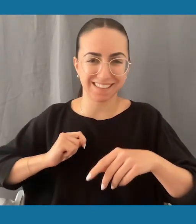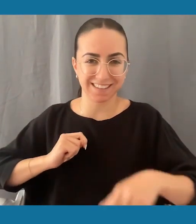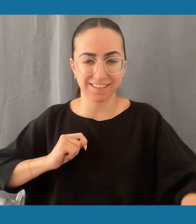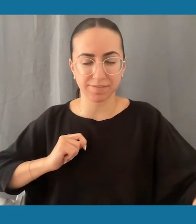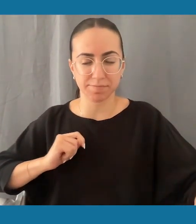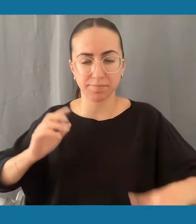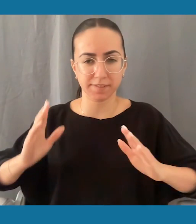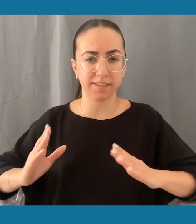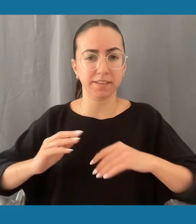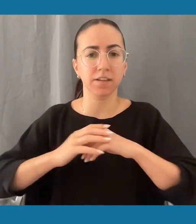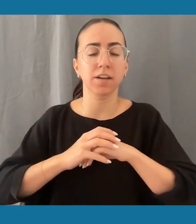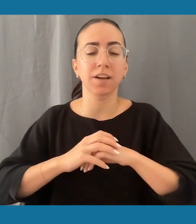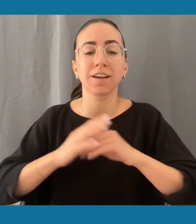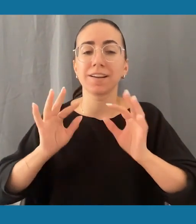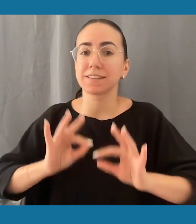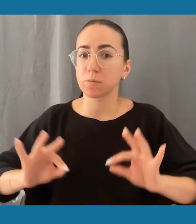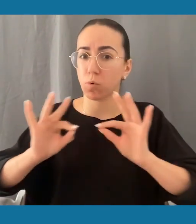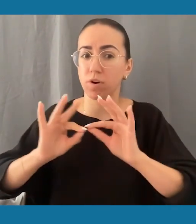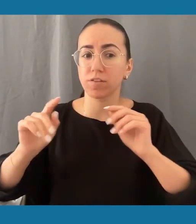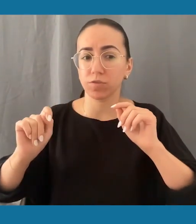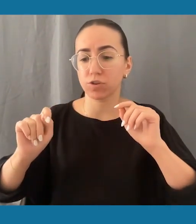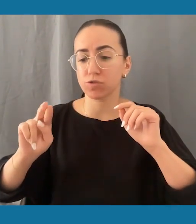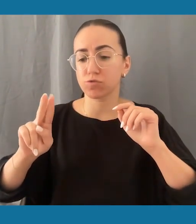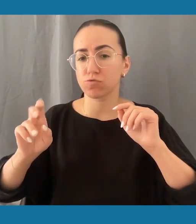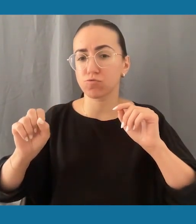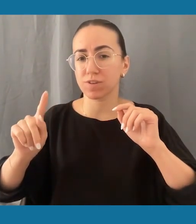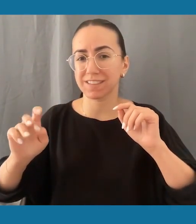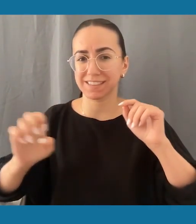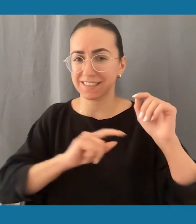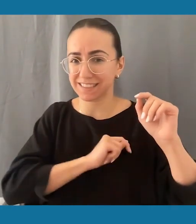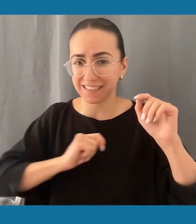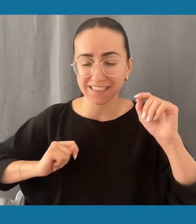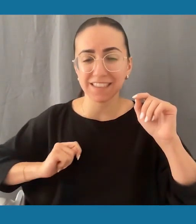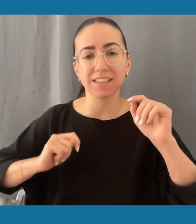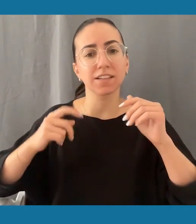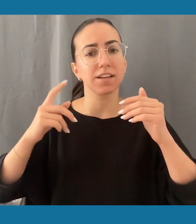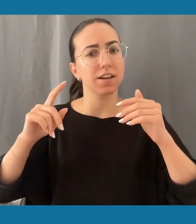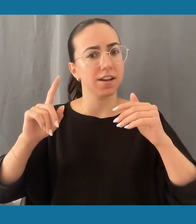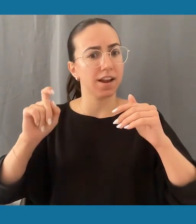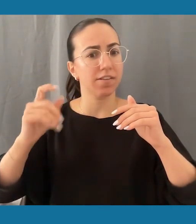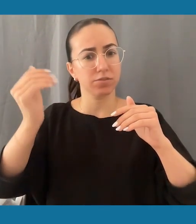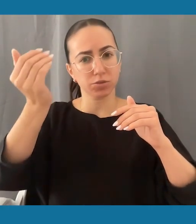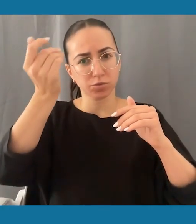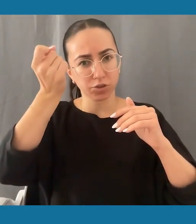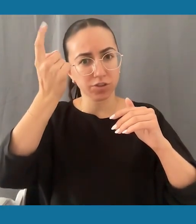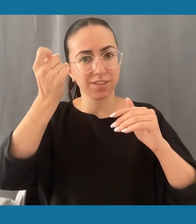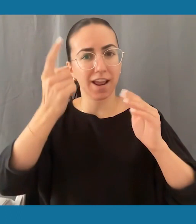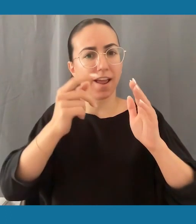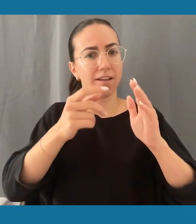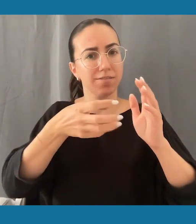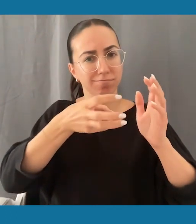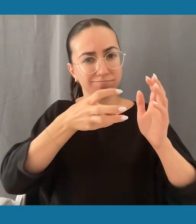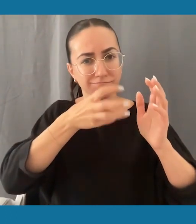critically important because the trustee has to become familiar with highly complex rules and regulations pertaining to